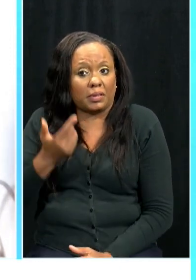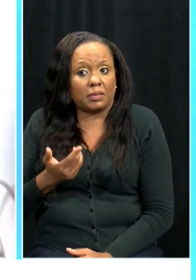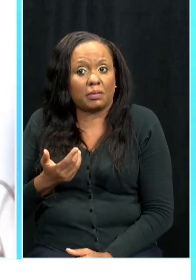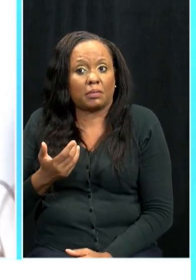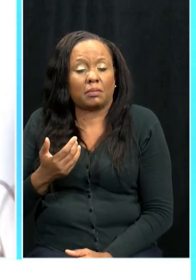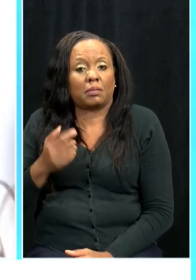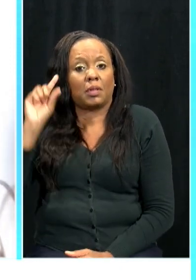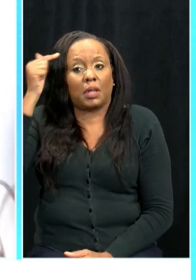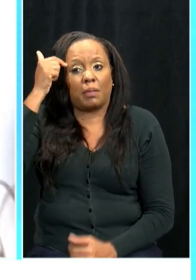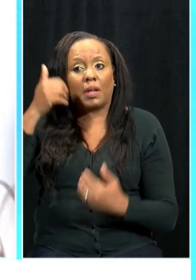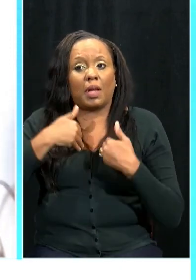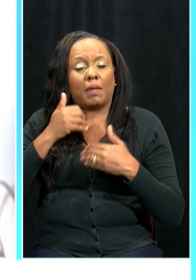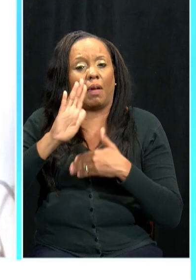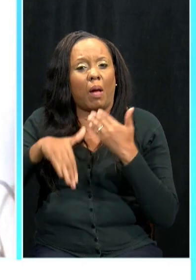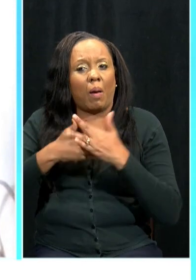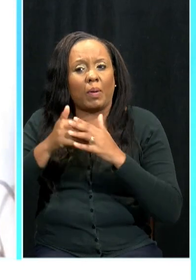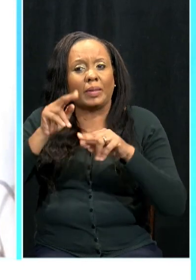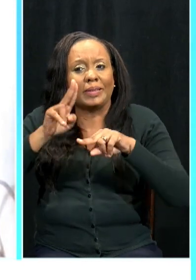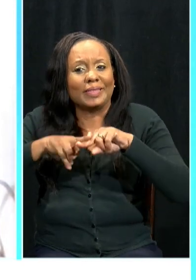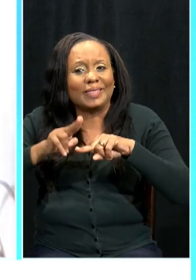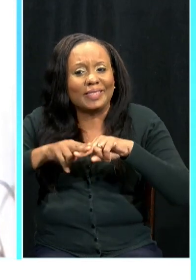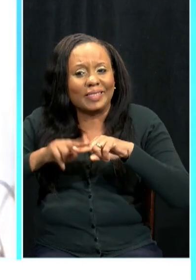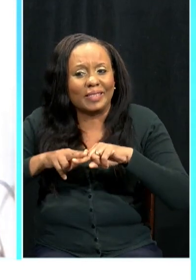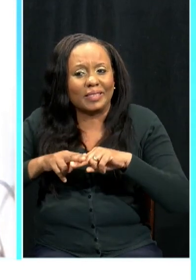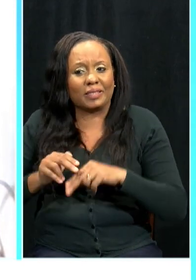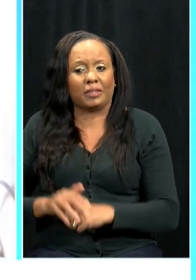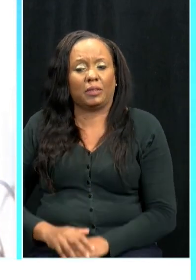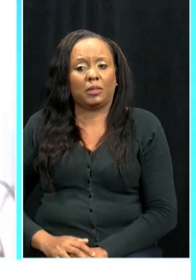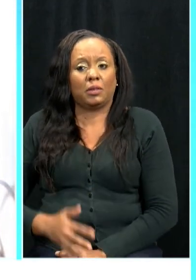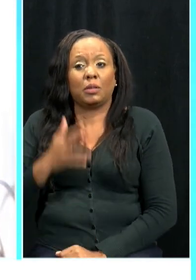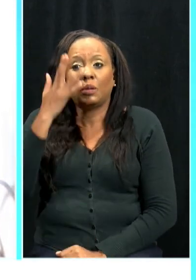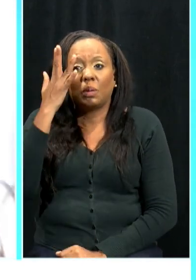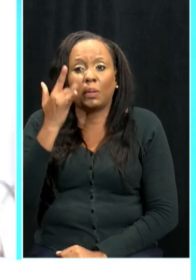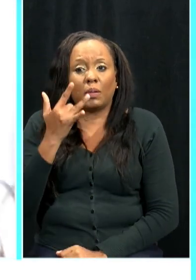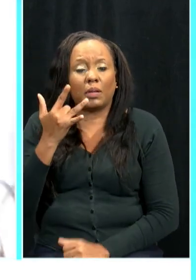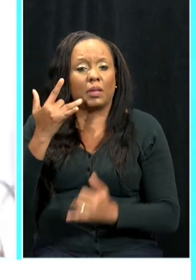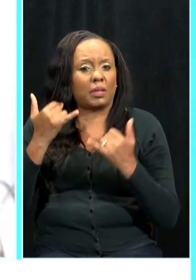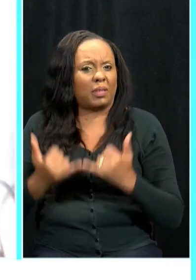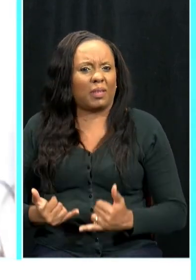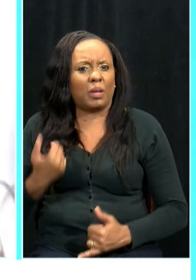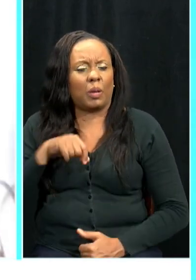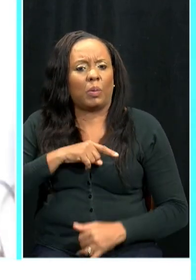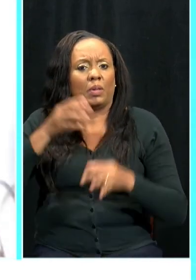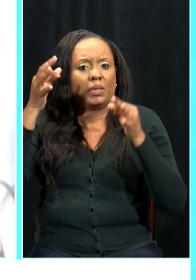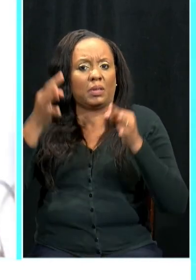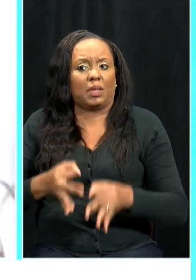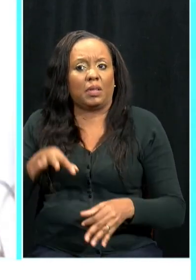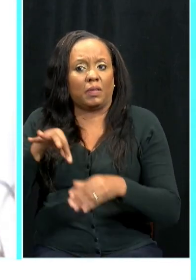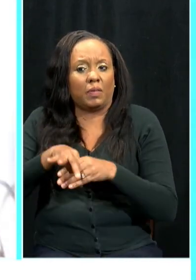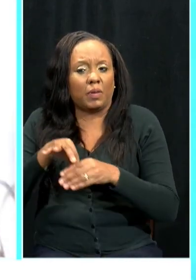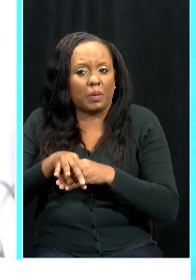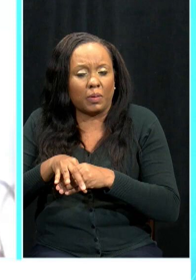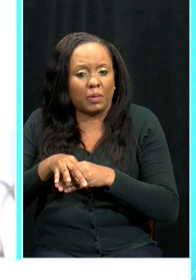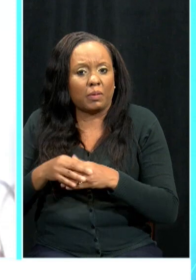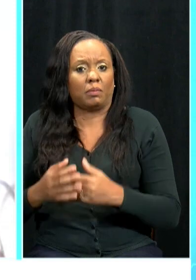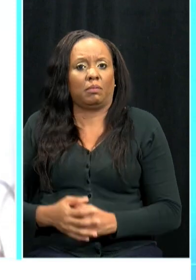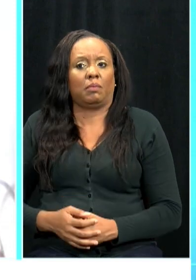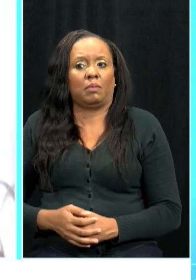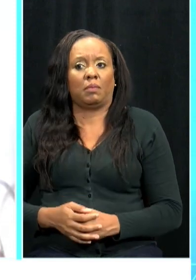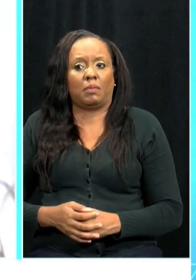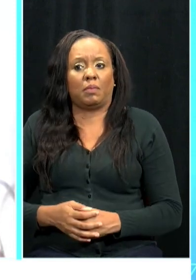seats. So why now have we decided to go into election, disenfranchise